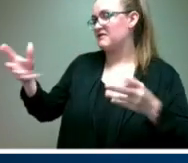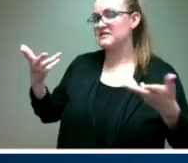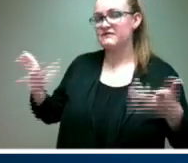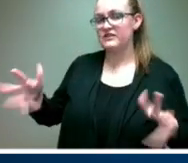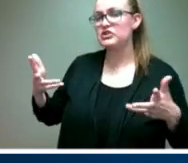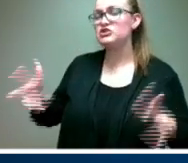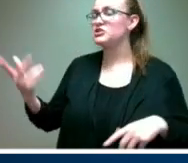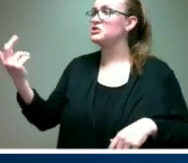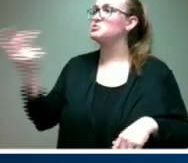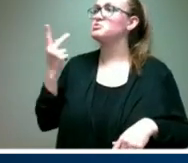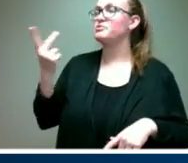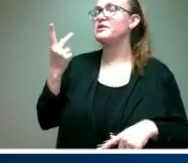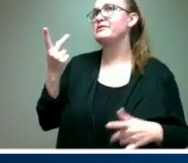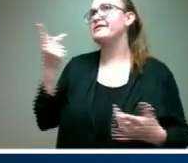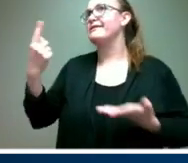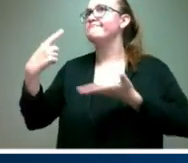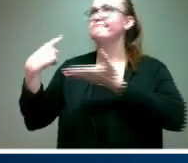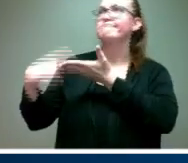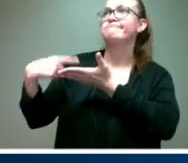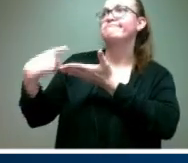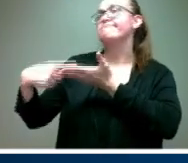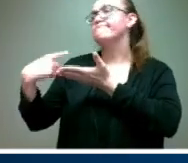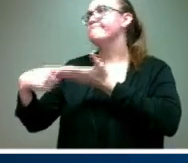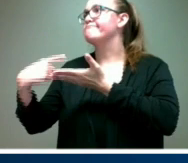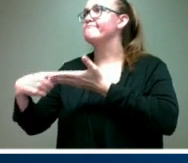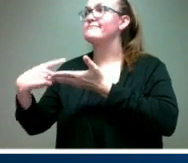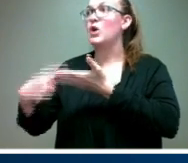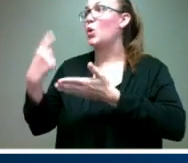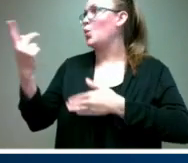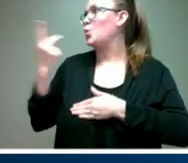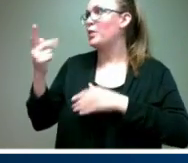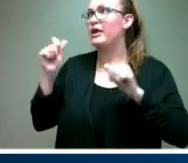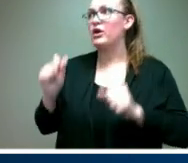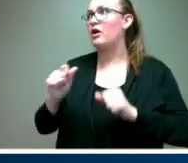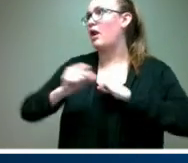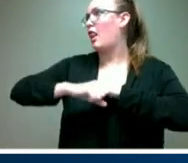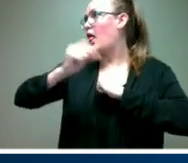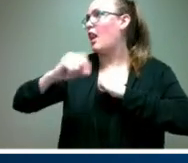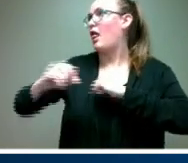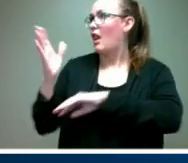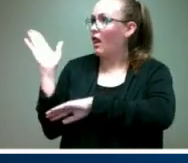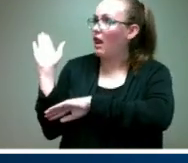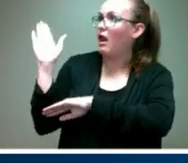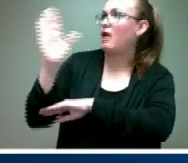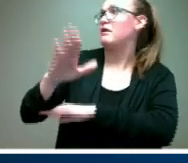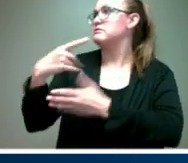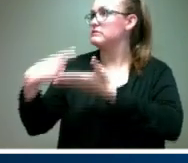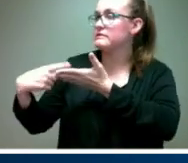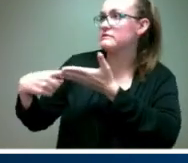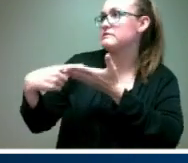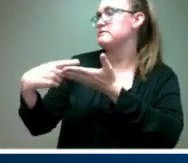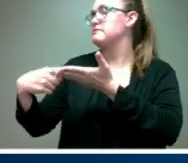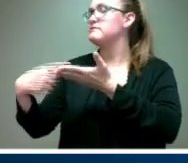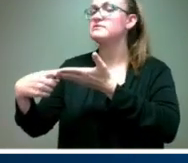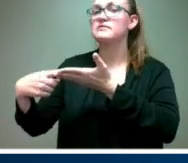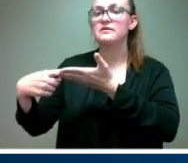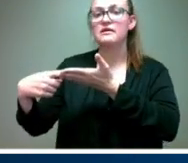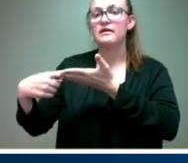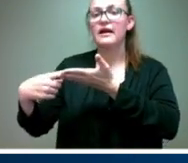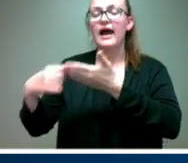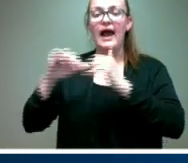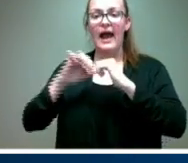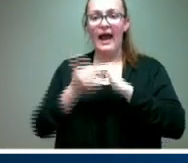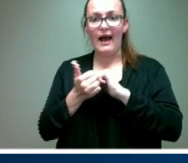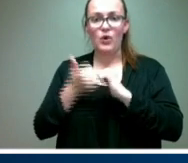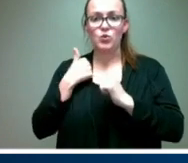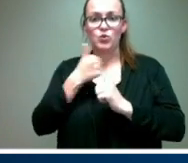bit in the chairs, we could really talk about for 90 minutes, right? How do we just lay the groundwork for all the work